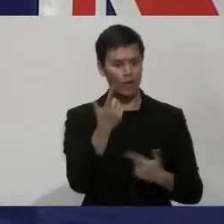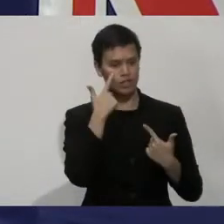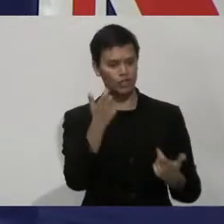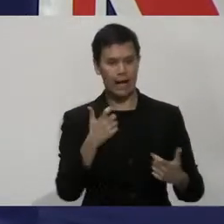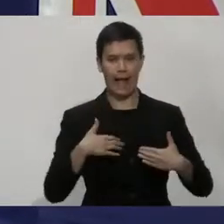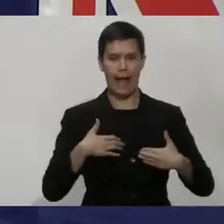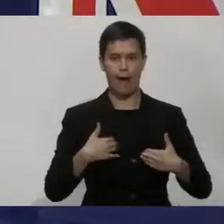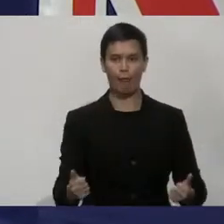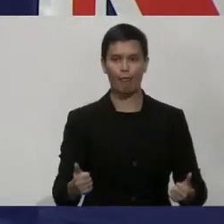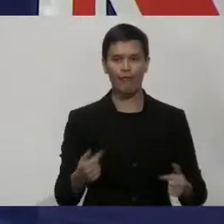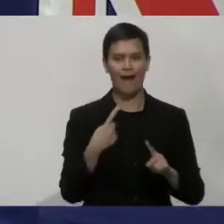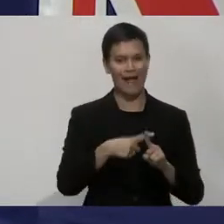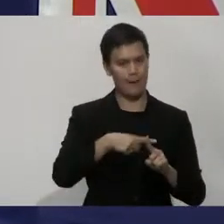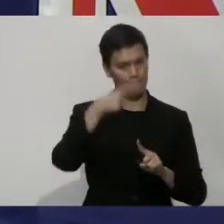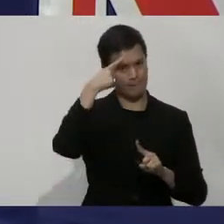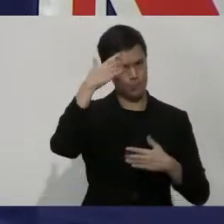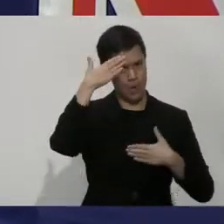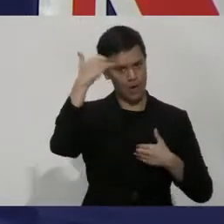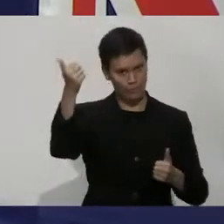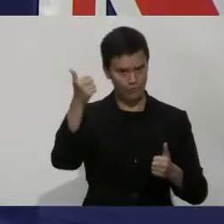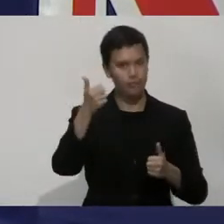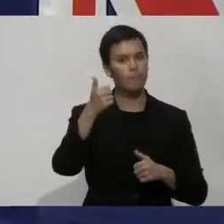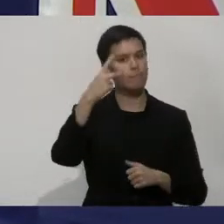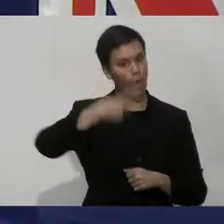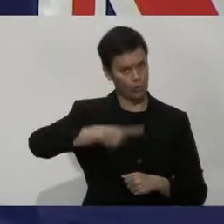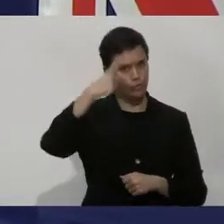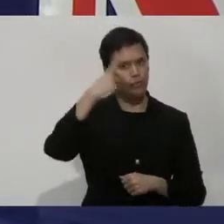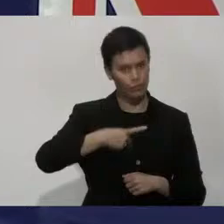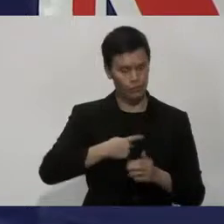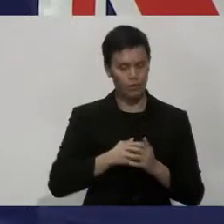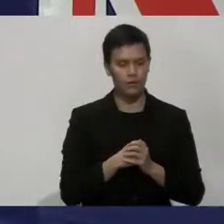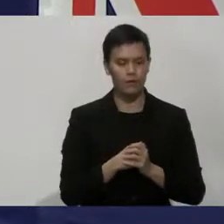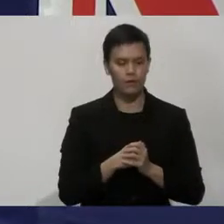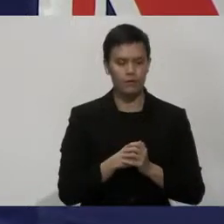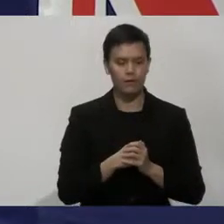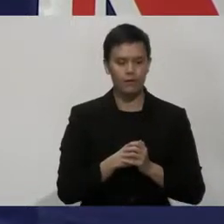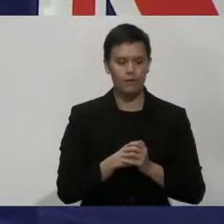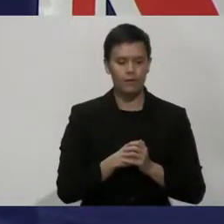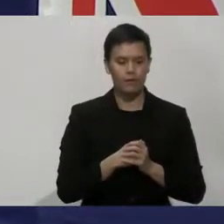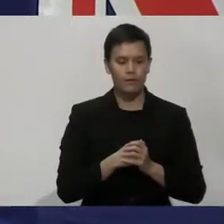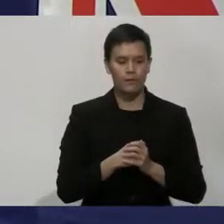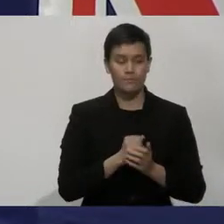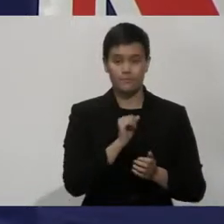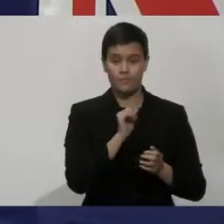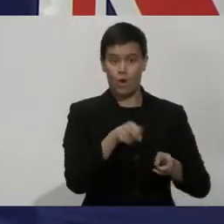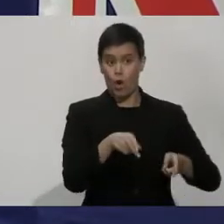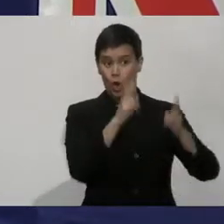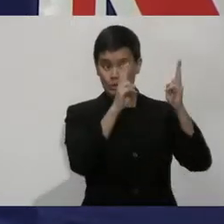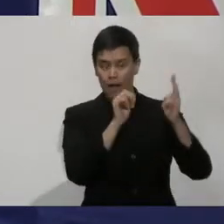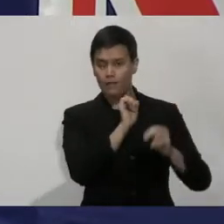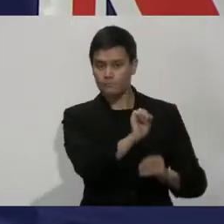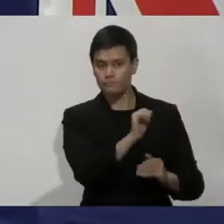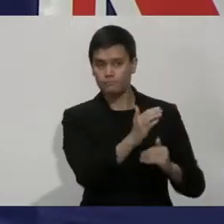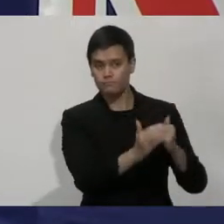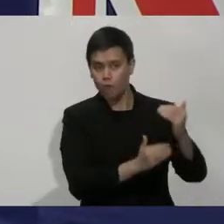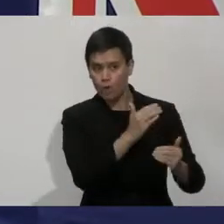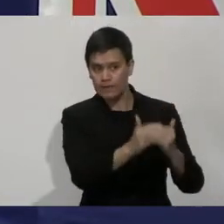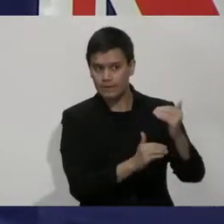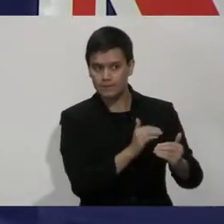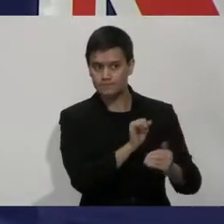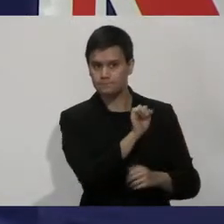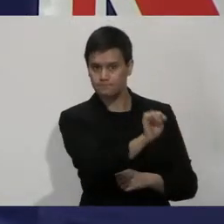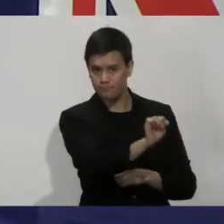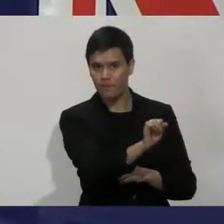appropriate support for that person. I can't, health support that is, I can't comment on the procedures and protocols around the facilities, because that's